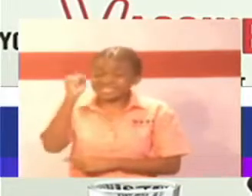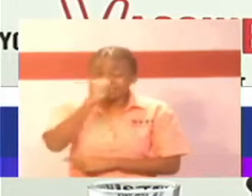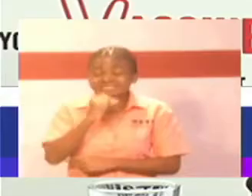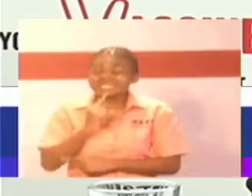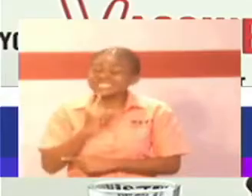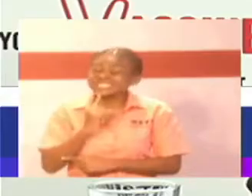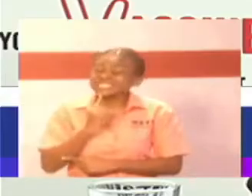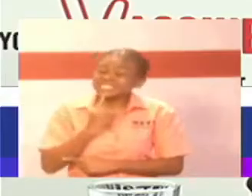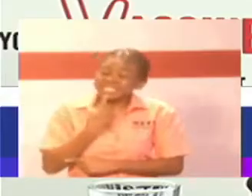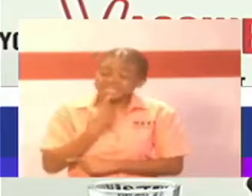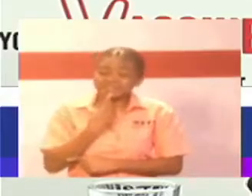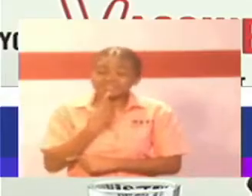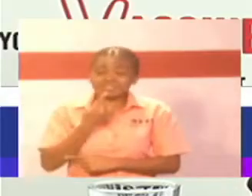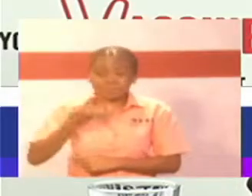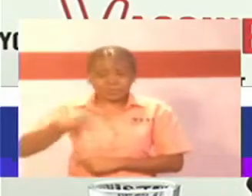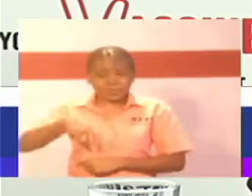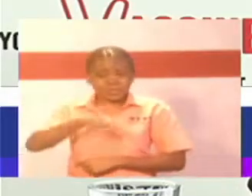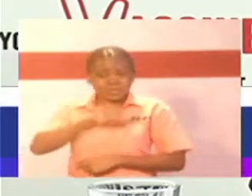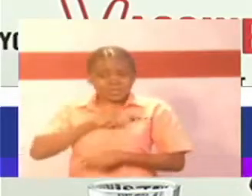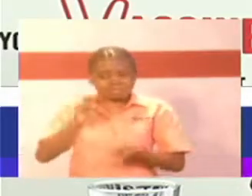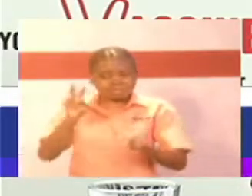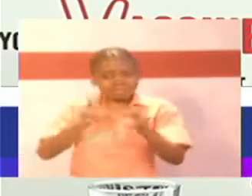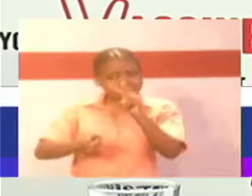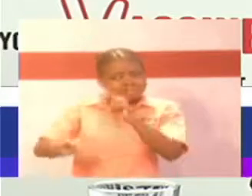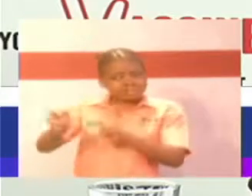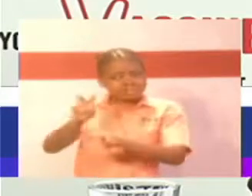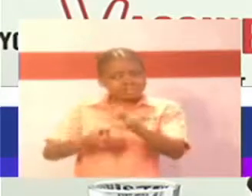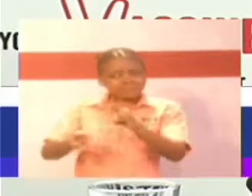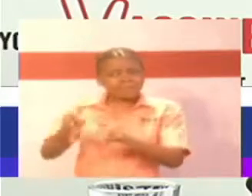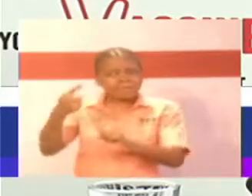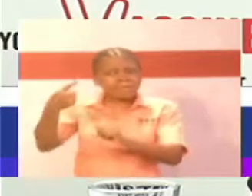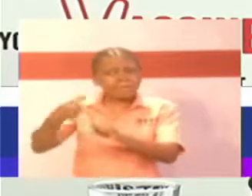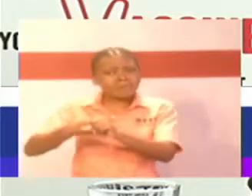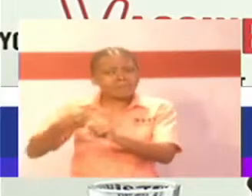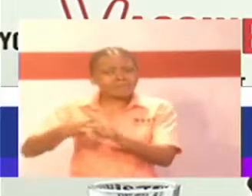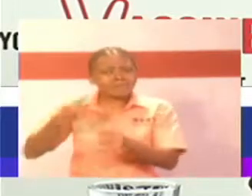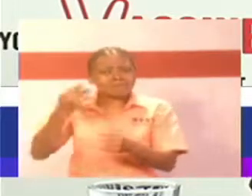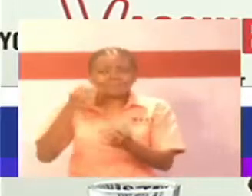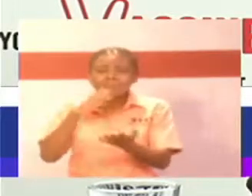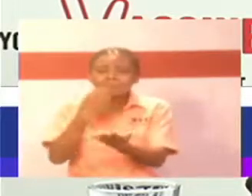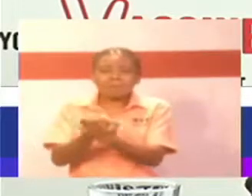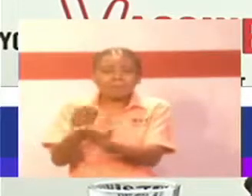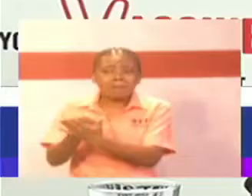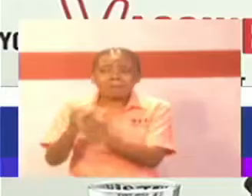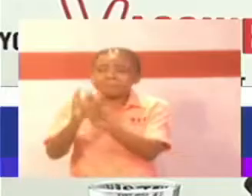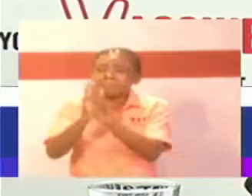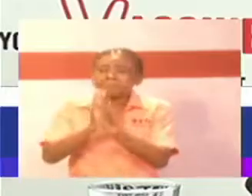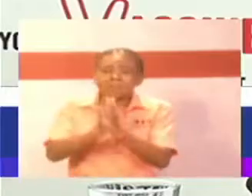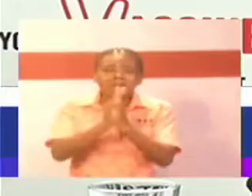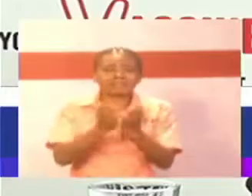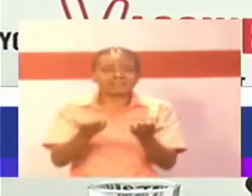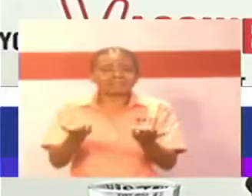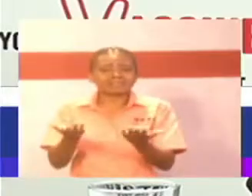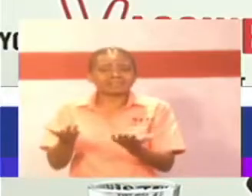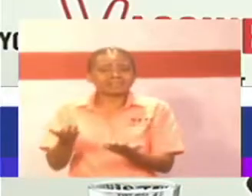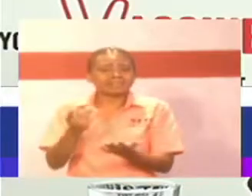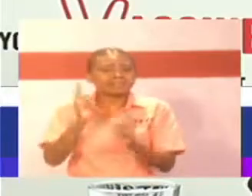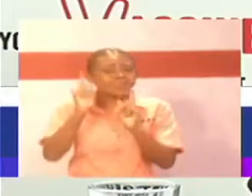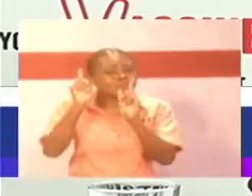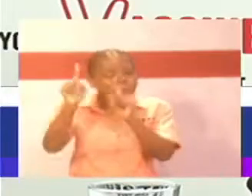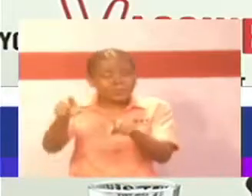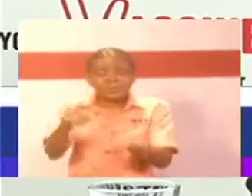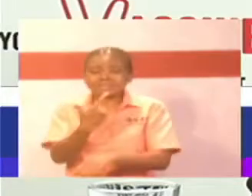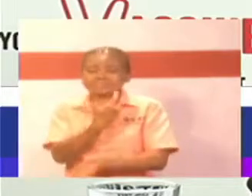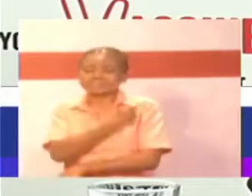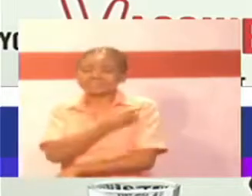been monitoring these trends over the past month, and we've been appealing to the population to please become vaccinated.